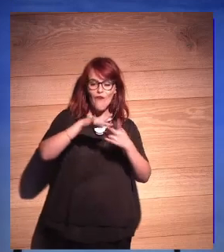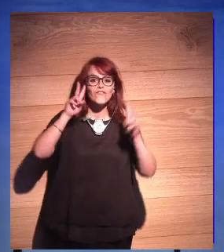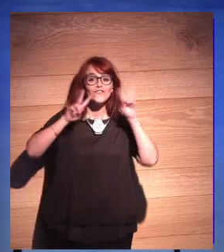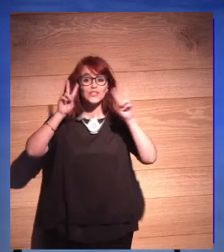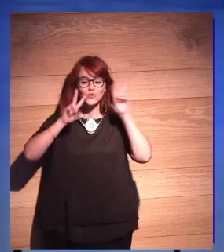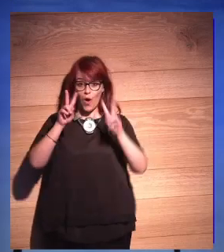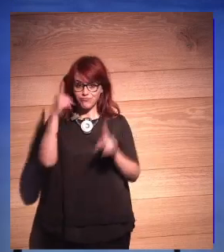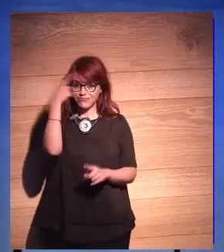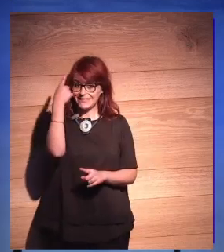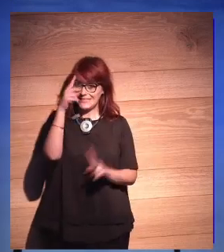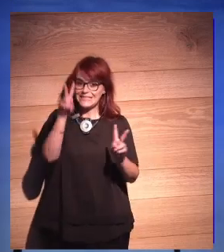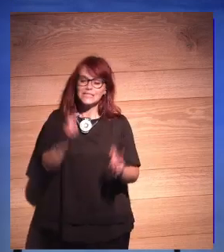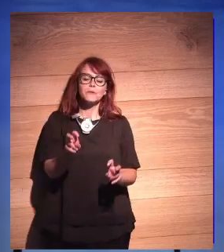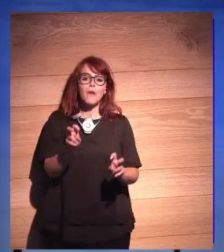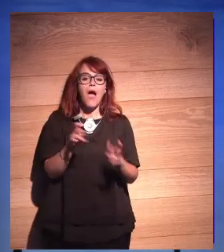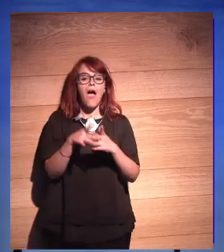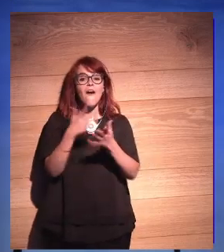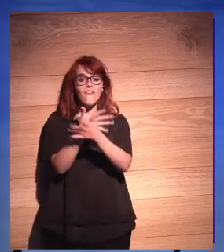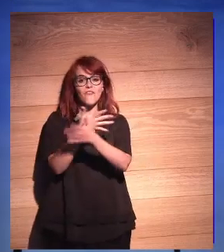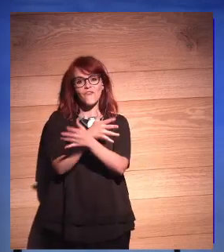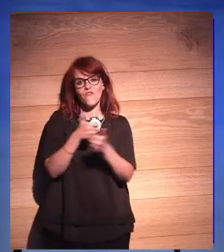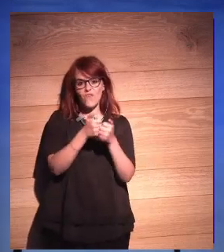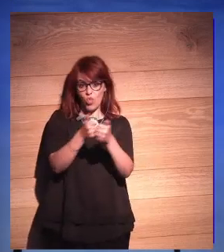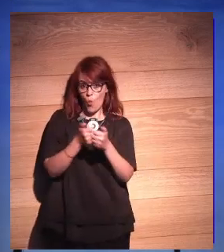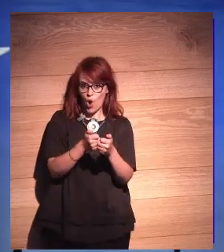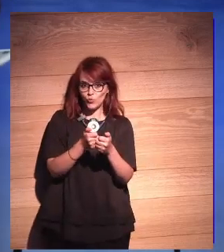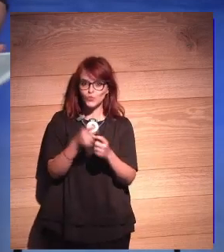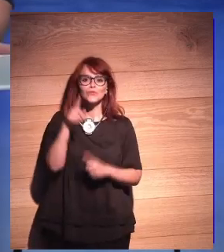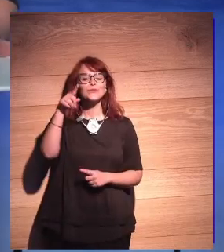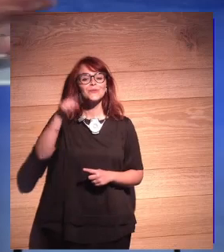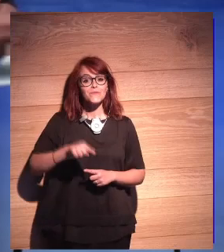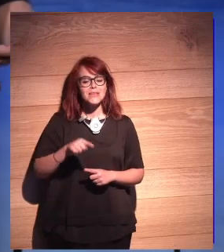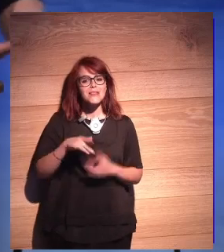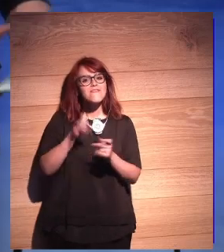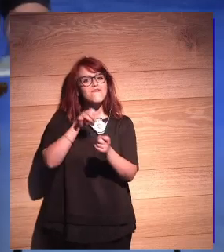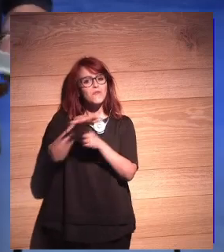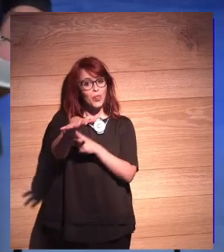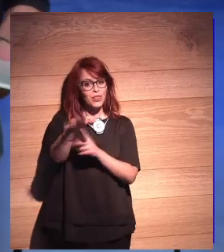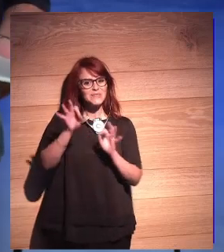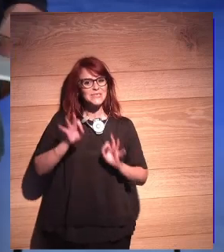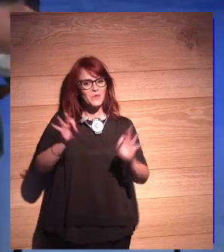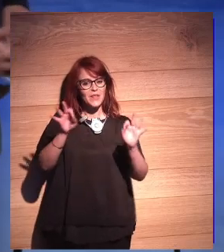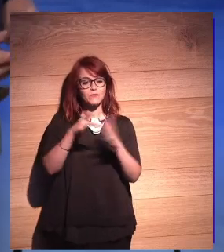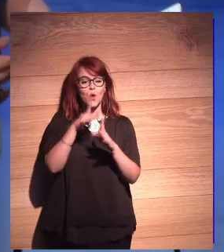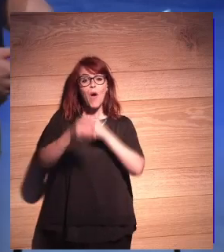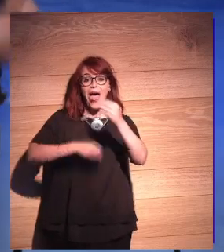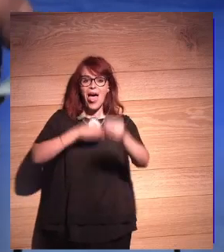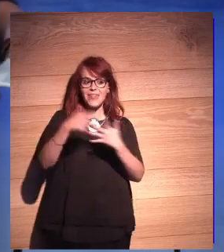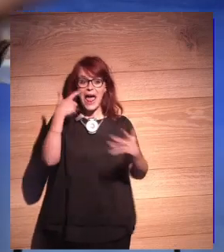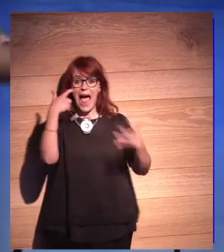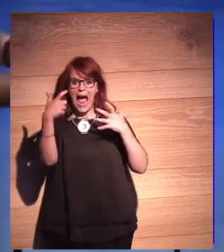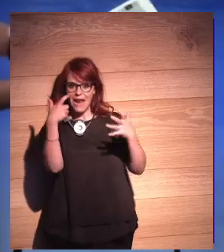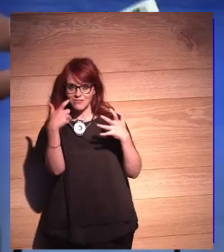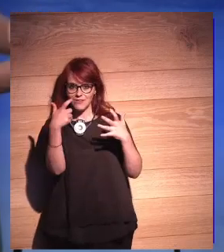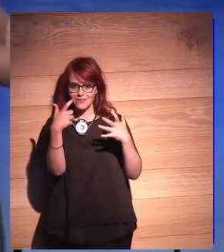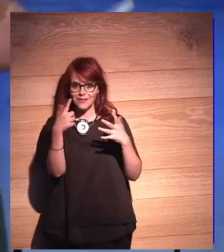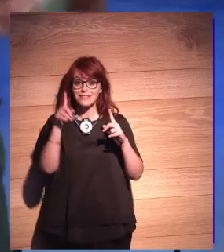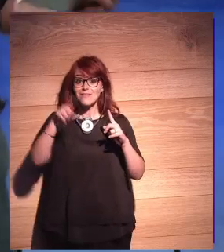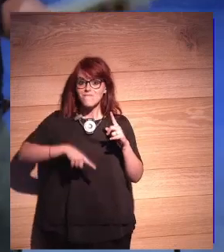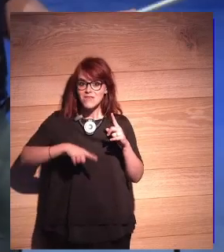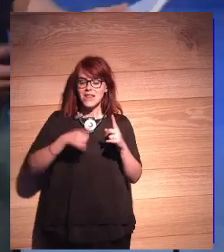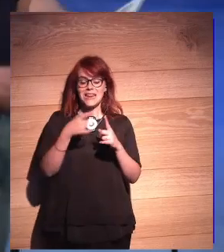technological revolution, because this deals a lot with a lot of things like video games, but it also influences the way of